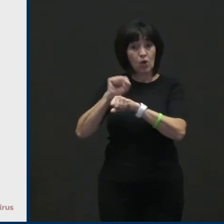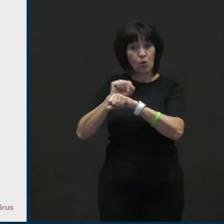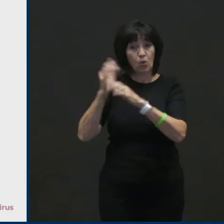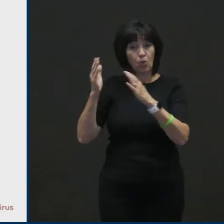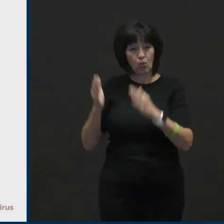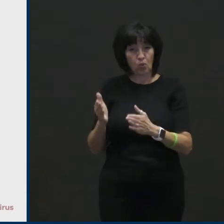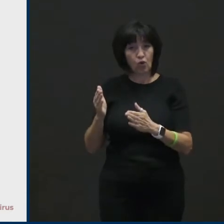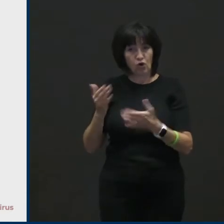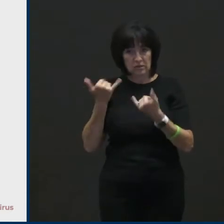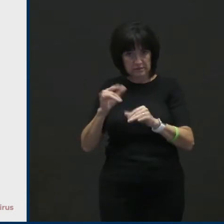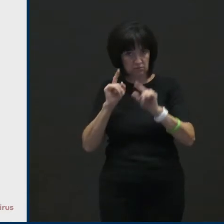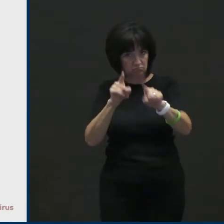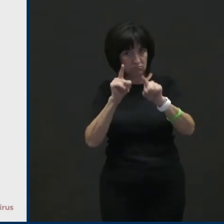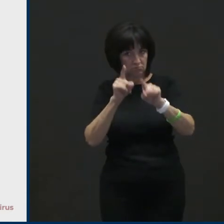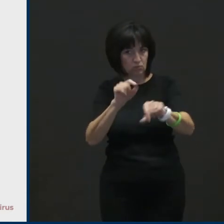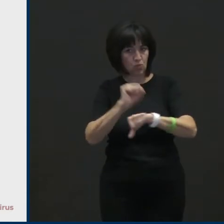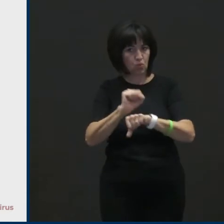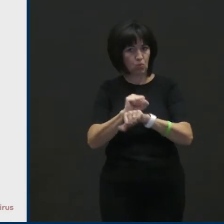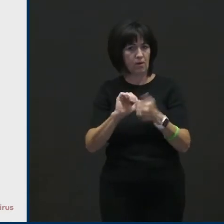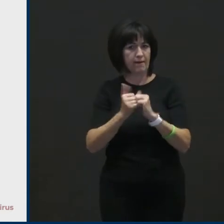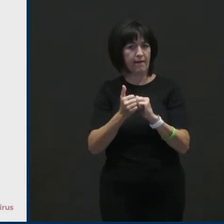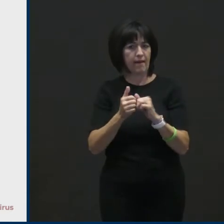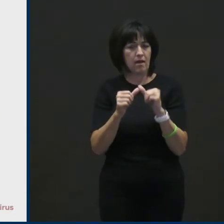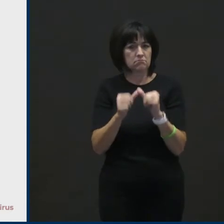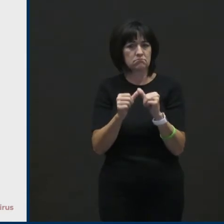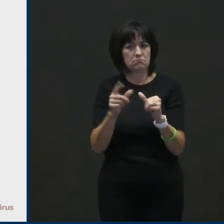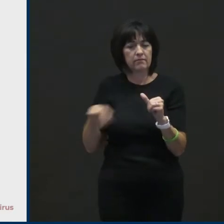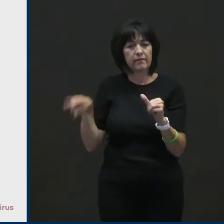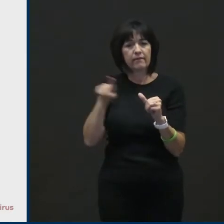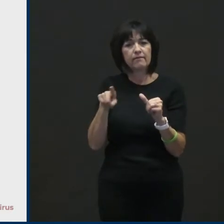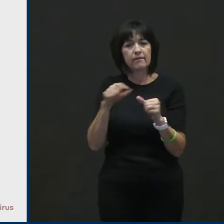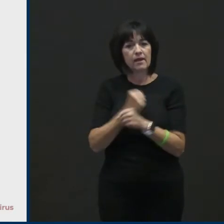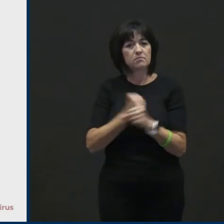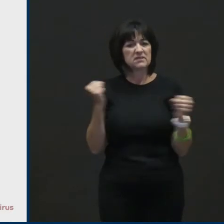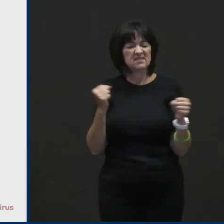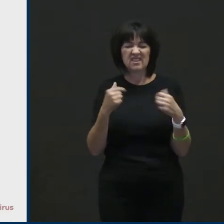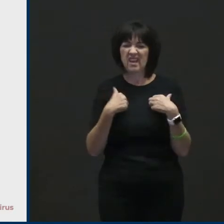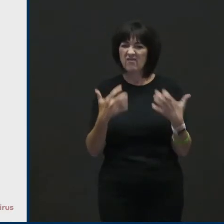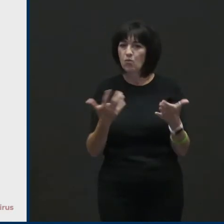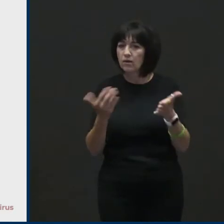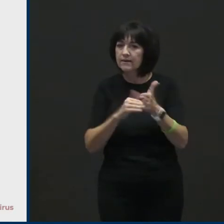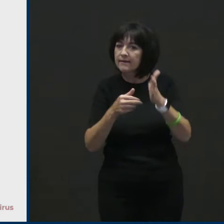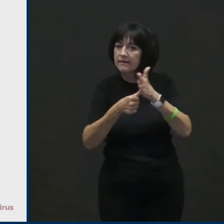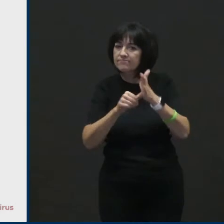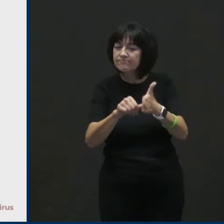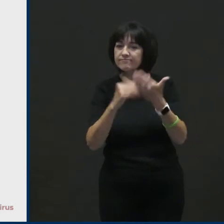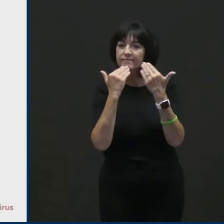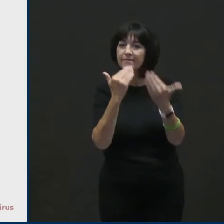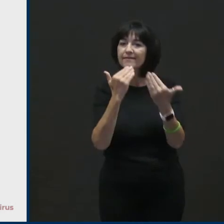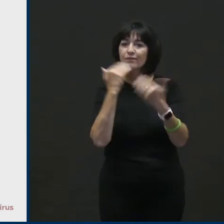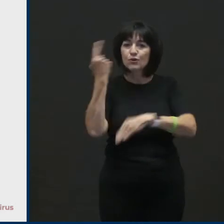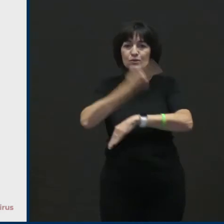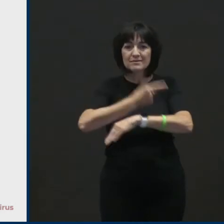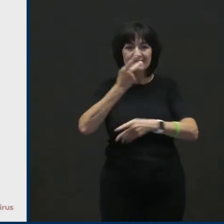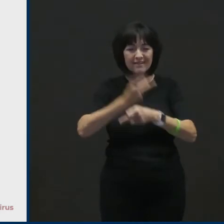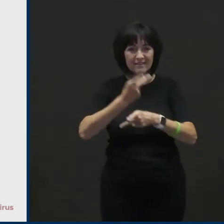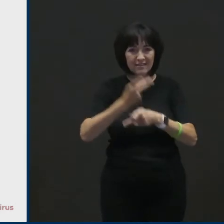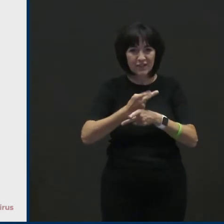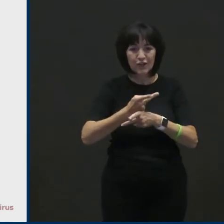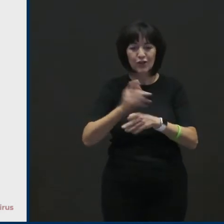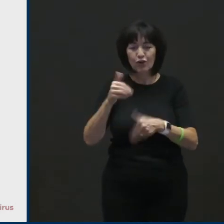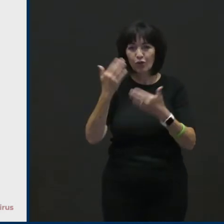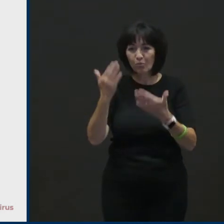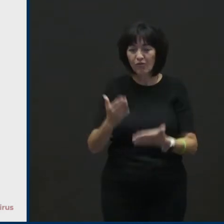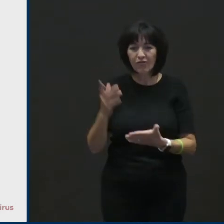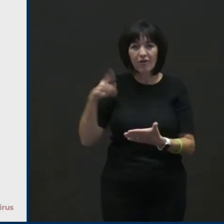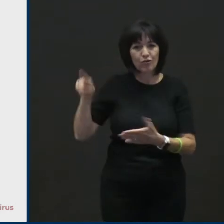the providers and the workers in those daycare centers for the work that you do. And for those and all of